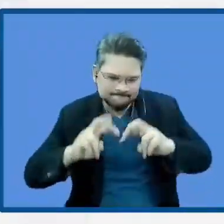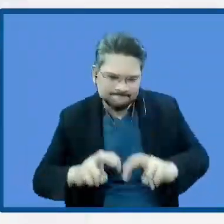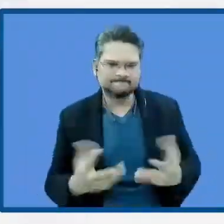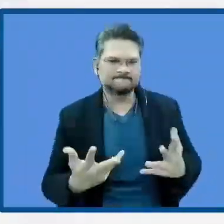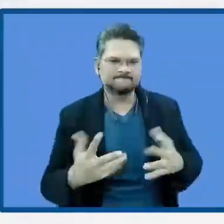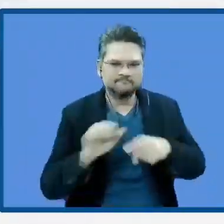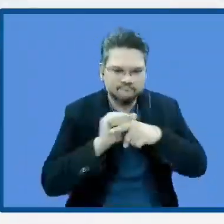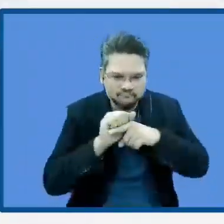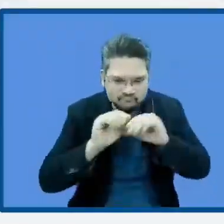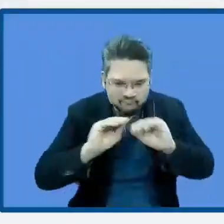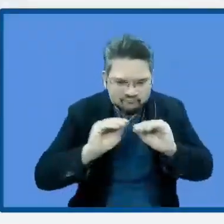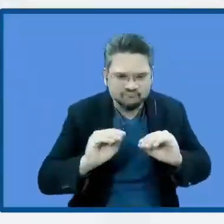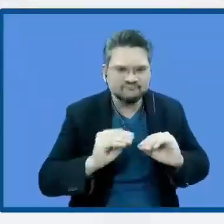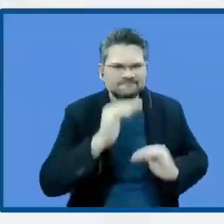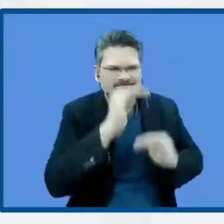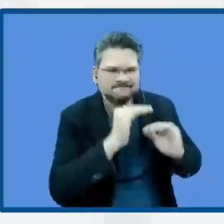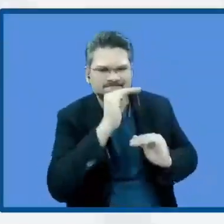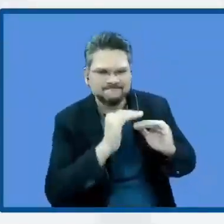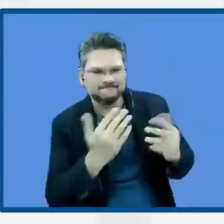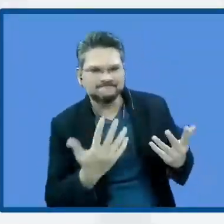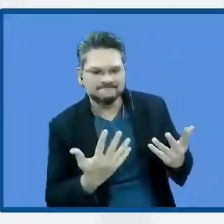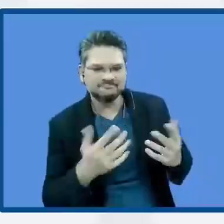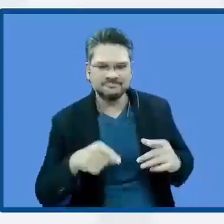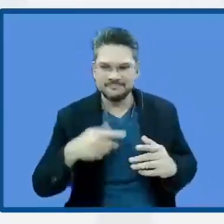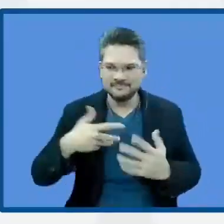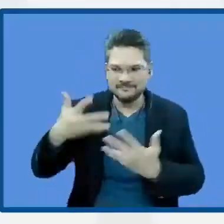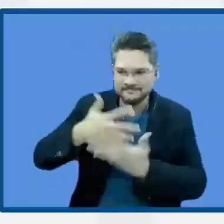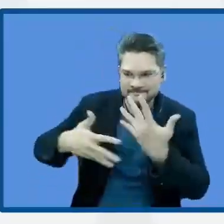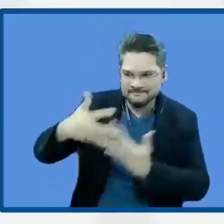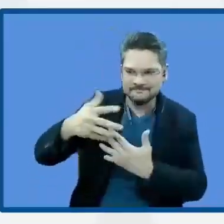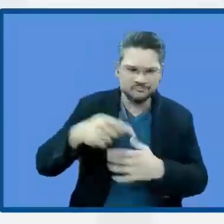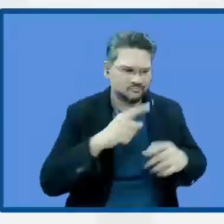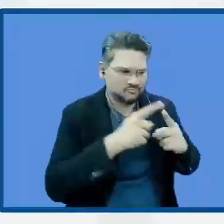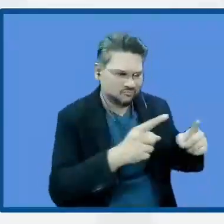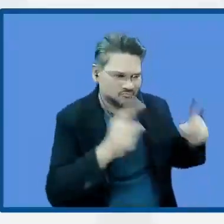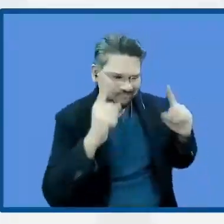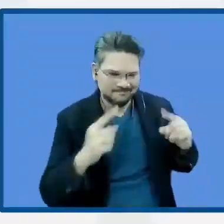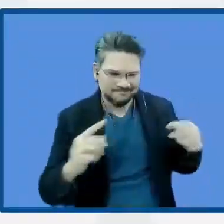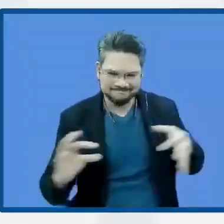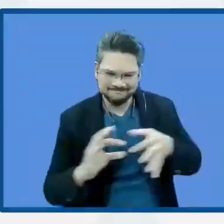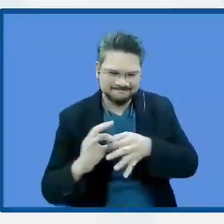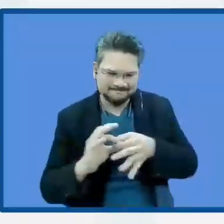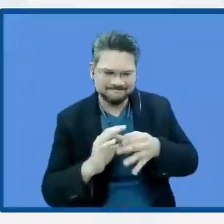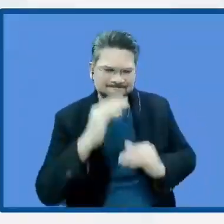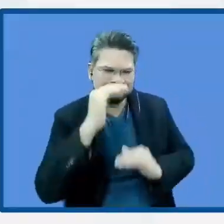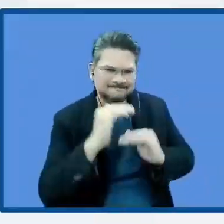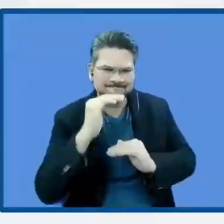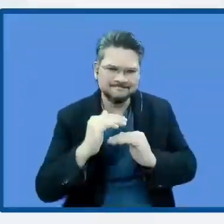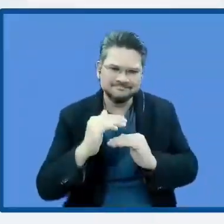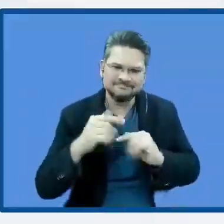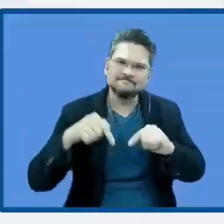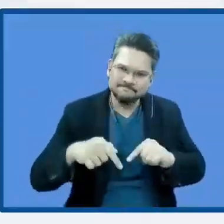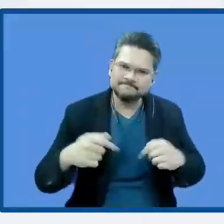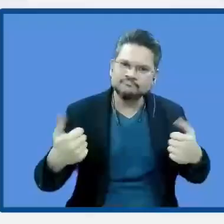in this relationship between society and university. But this is a challenge for the agenda